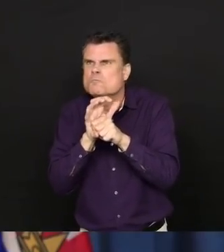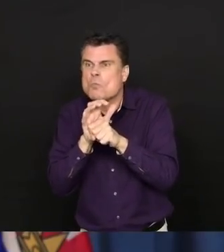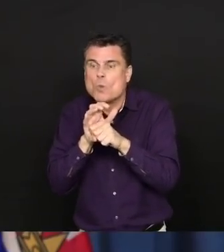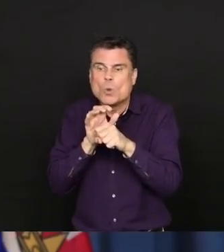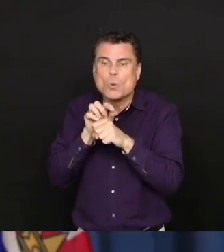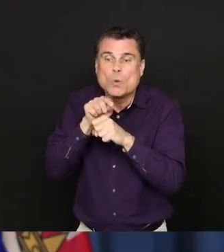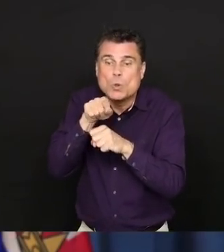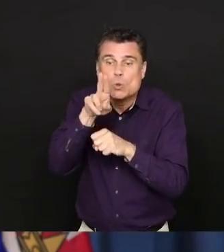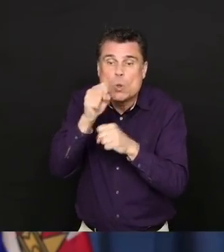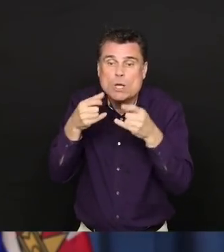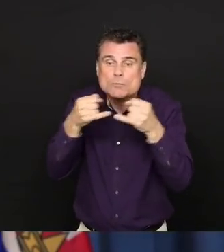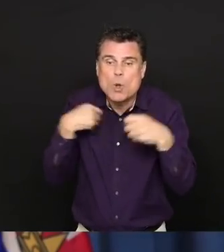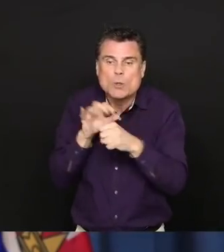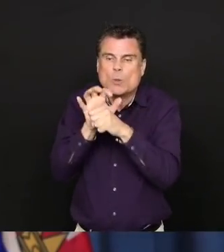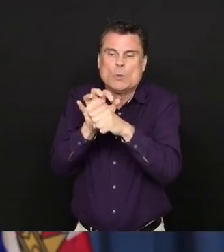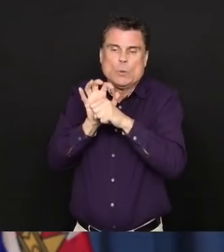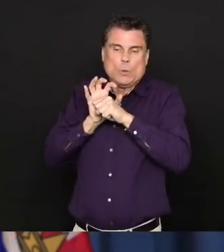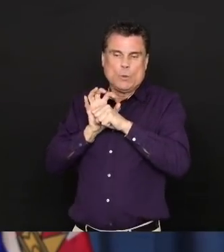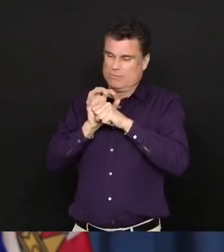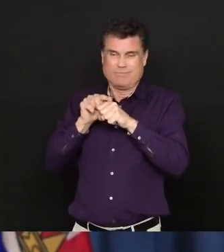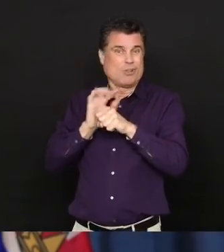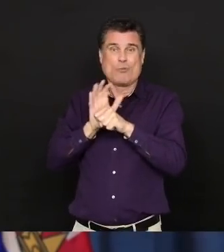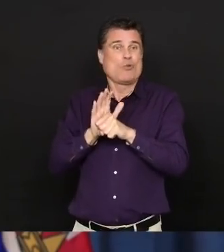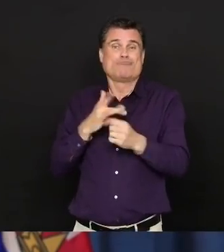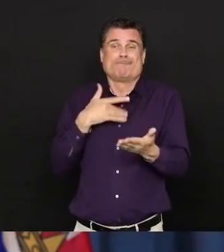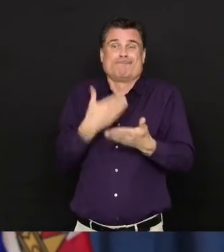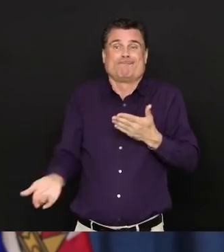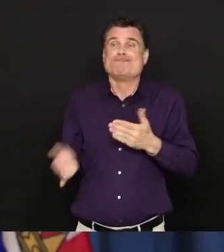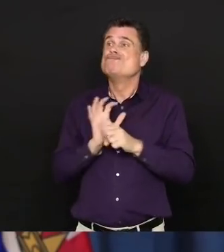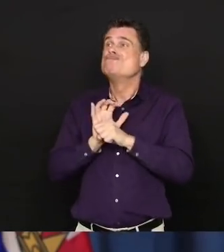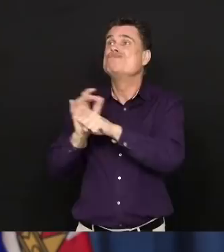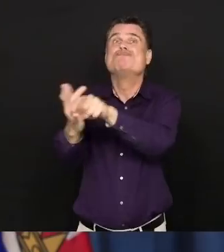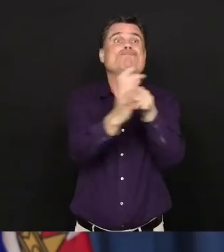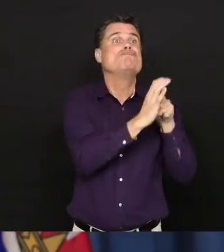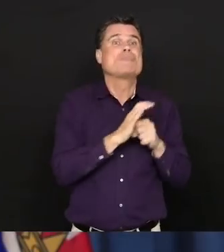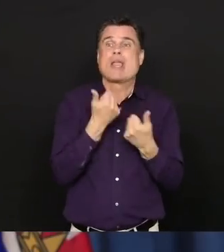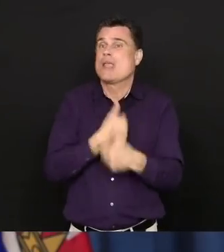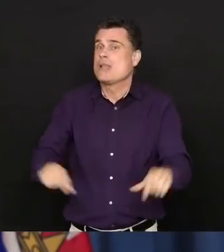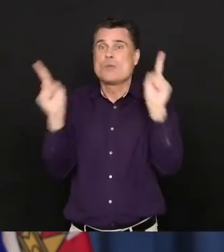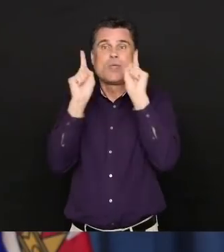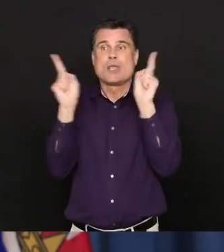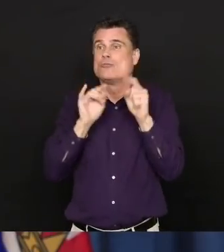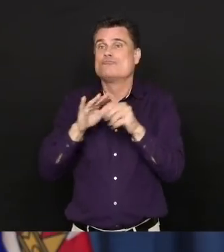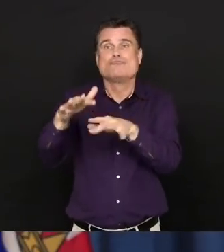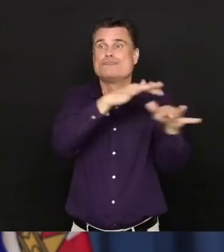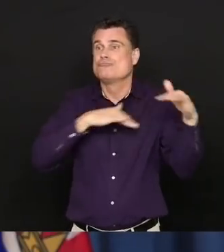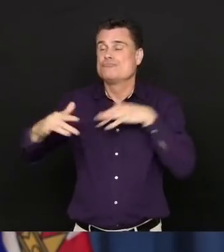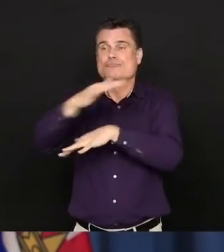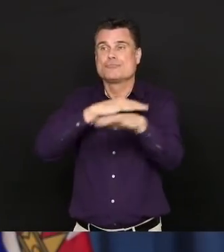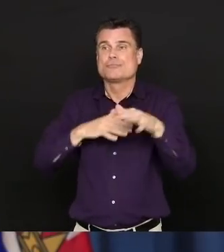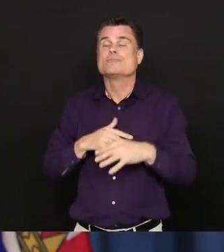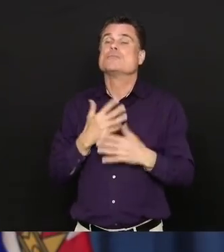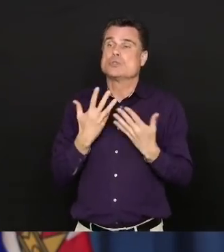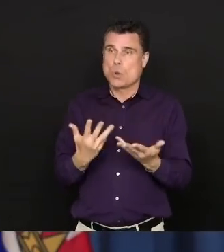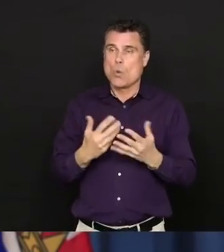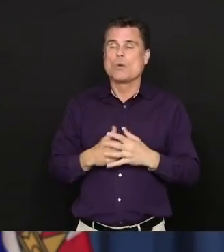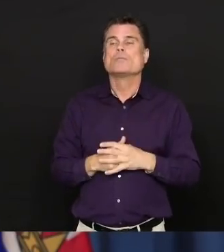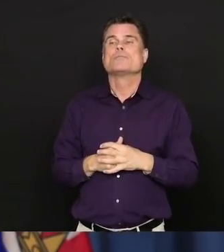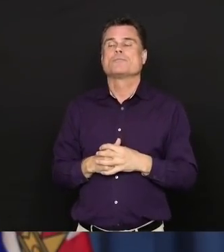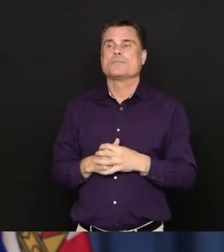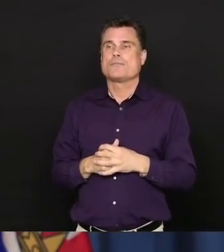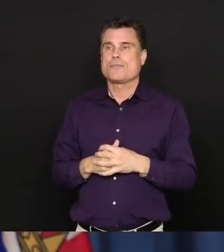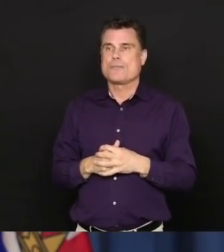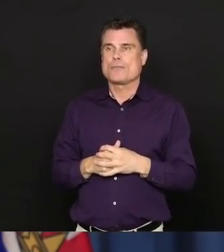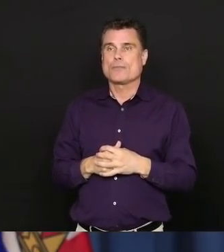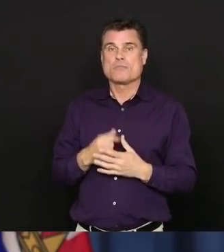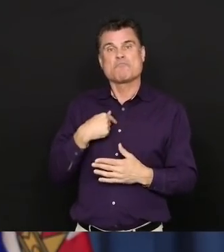guess my message today is that we shouldn't respond with retaliation, we should respond with force. But we